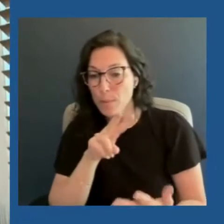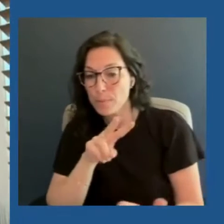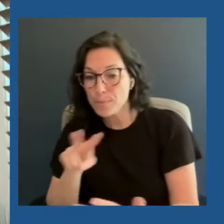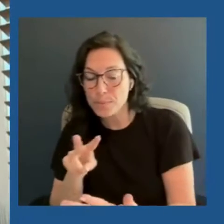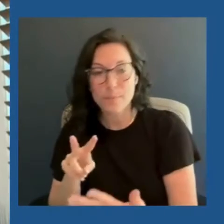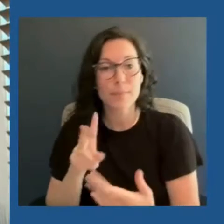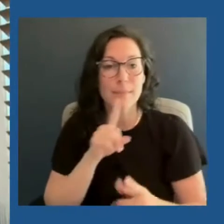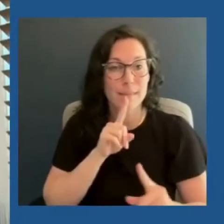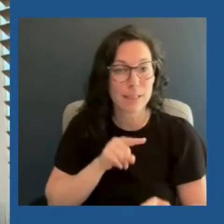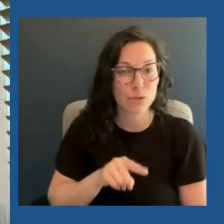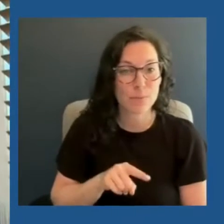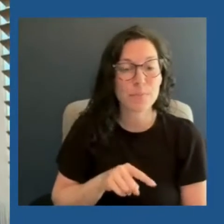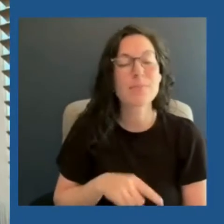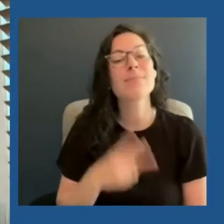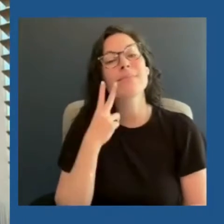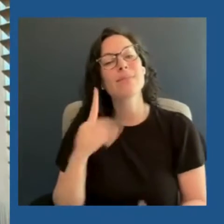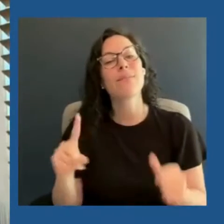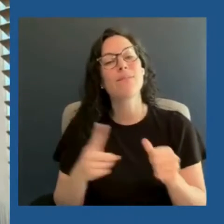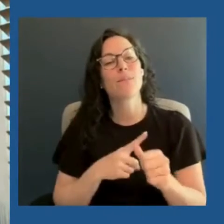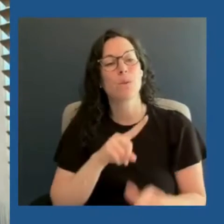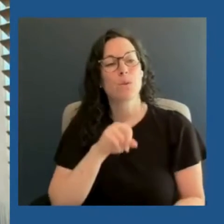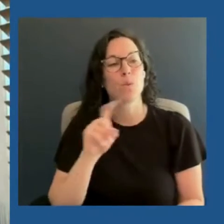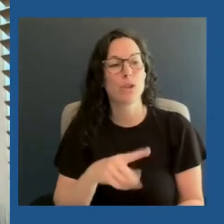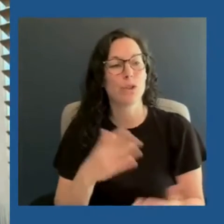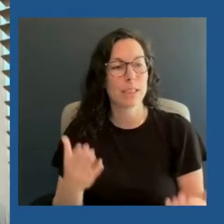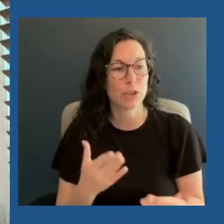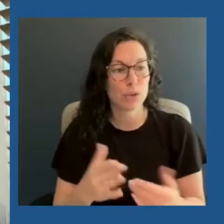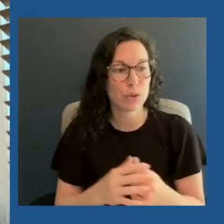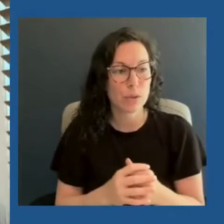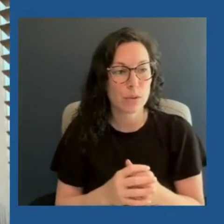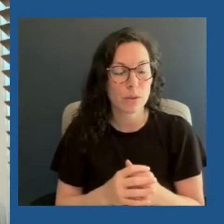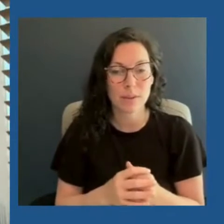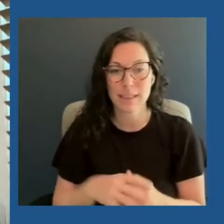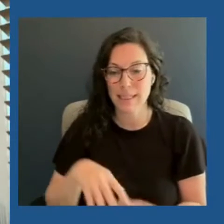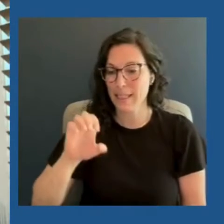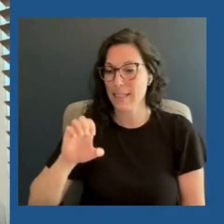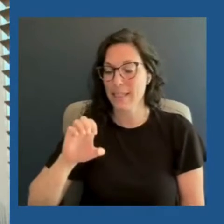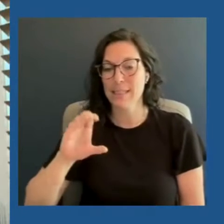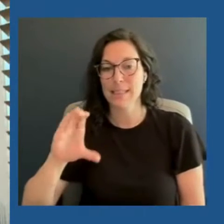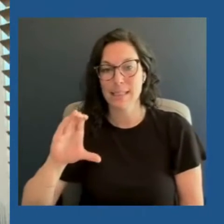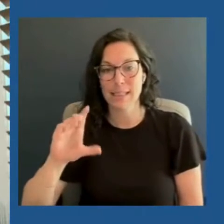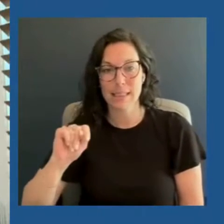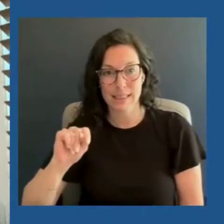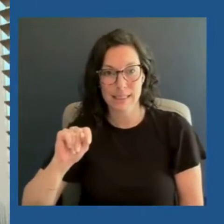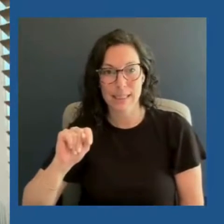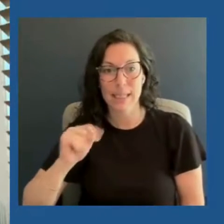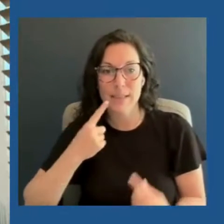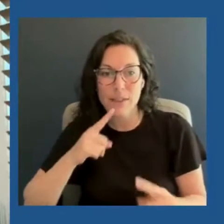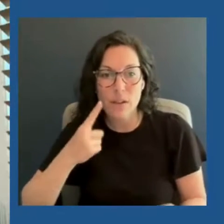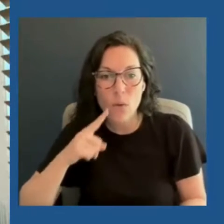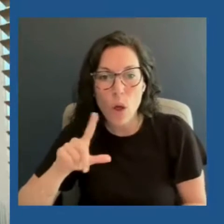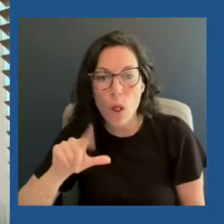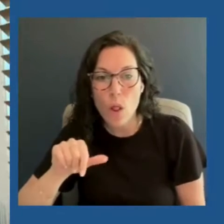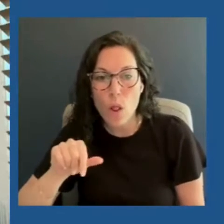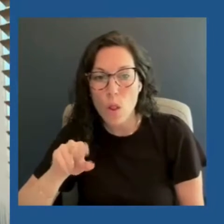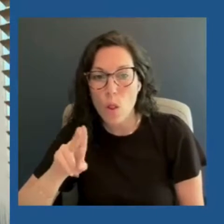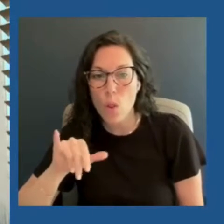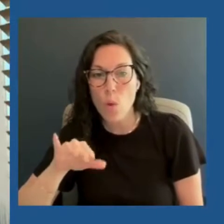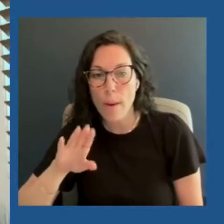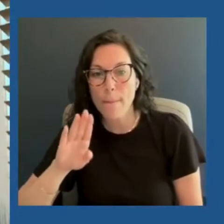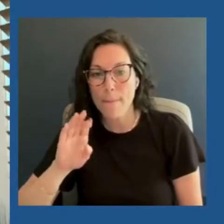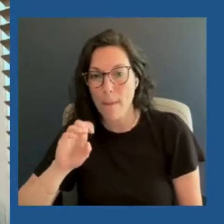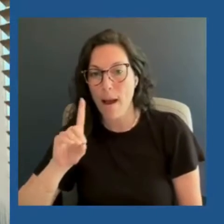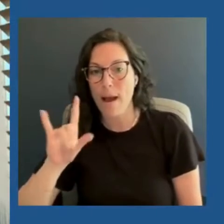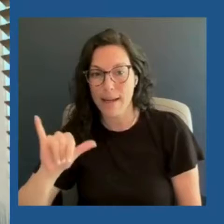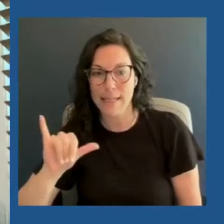And I see a first question here. Is ECT effective for Lewy body disease? Well, thank you for that great question.